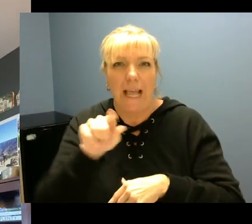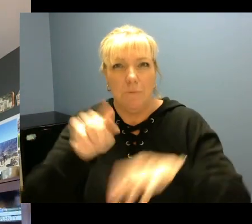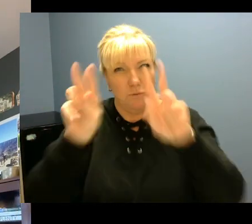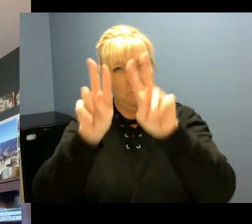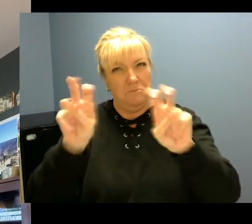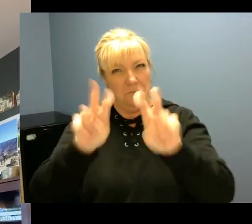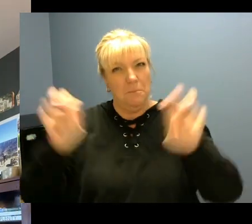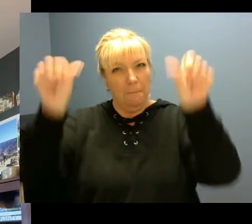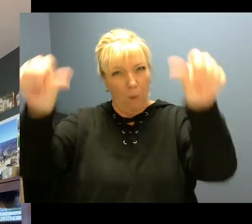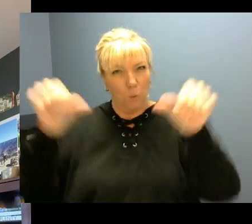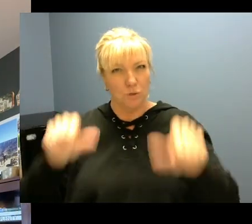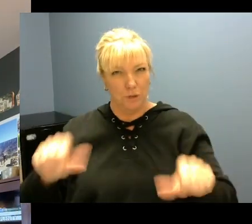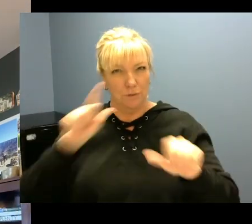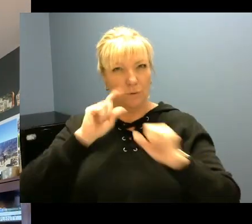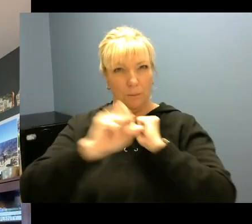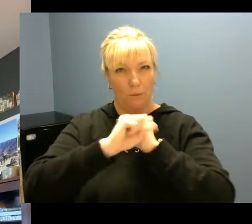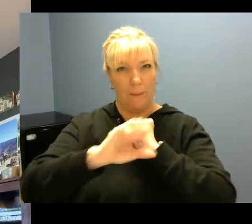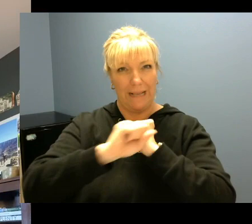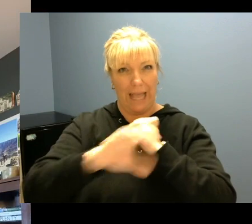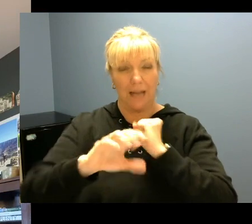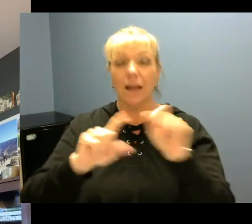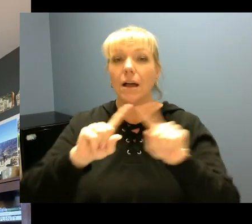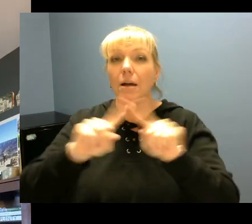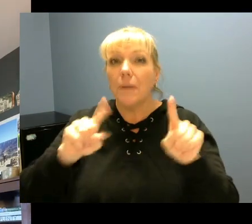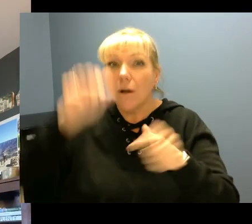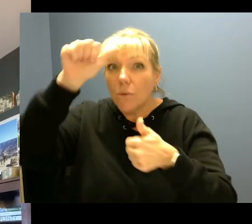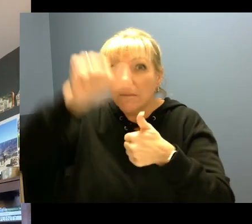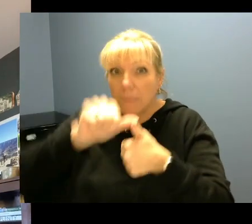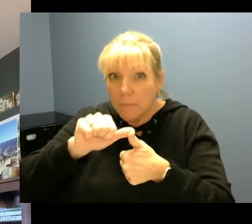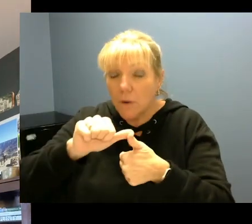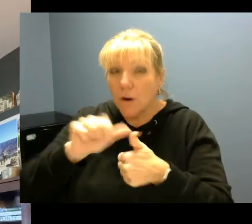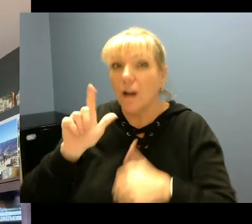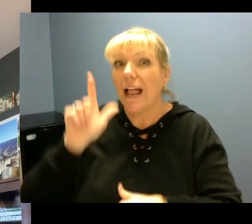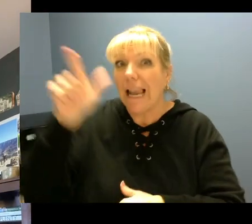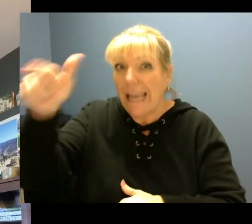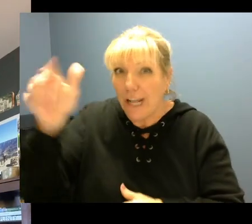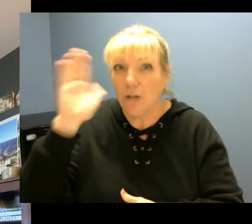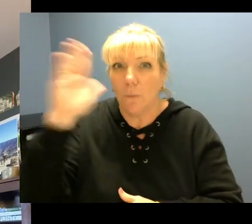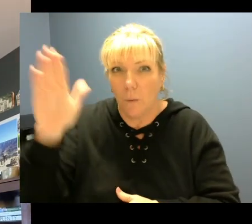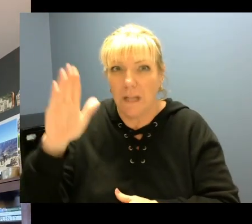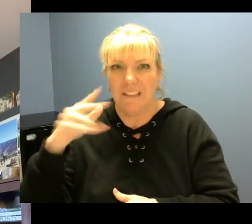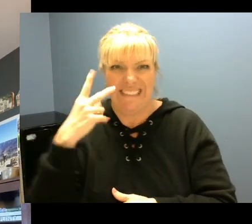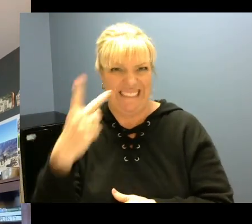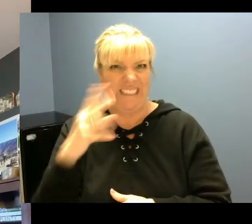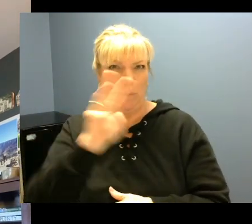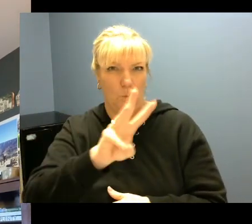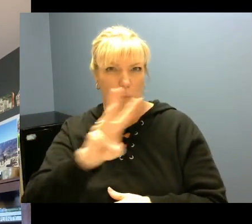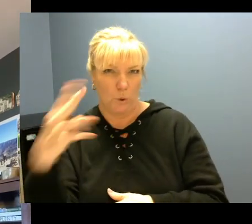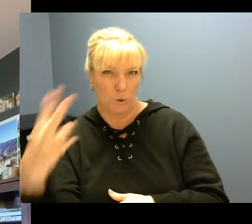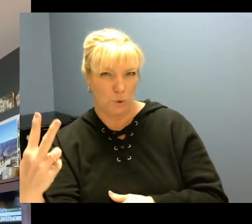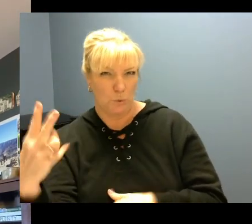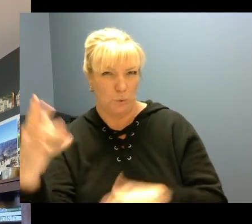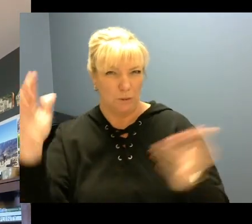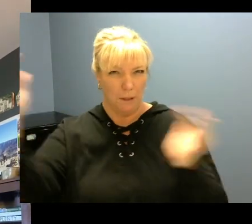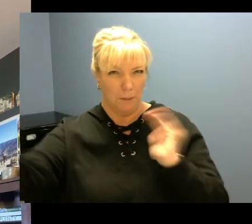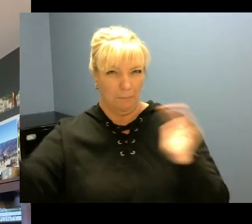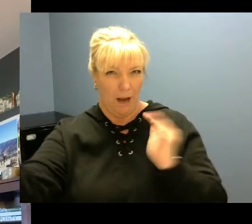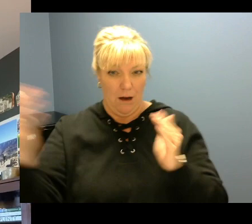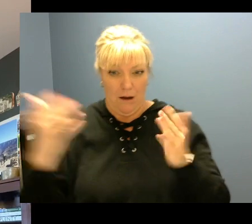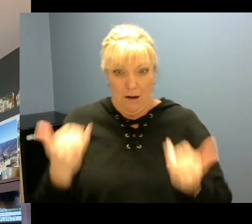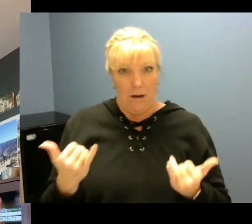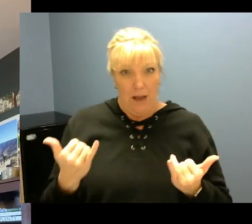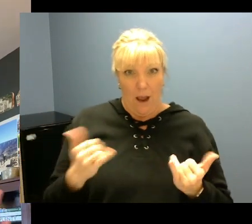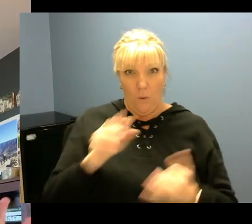posters. But keep in mind, we're going to be looking at World War II pretty quick here. And so when you look at those World War I